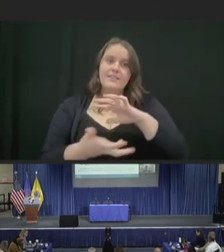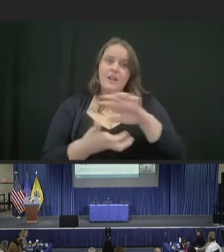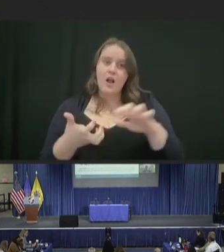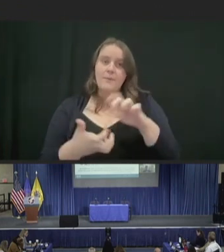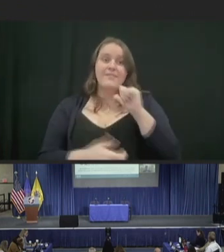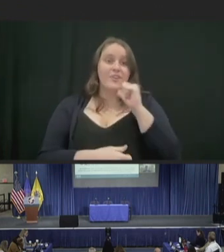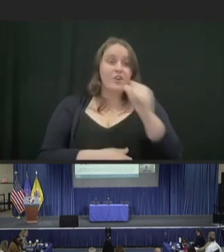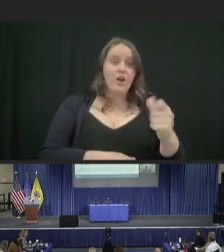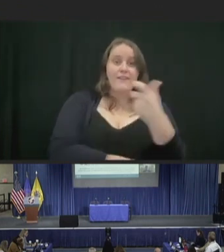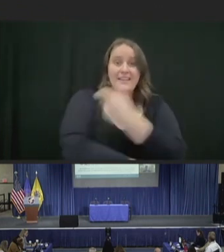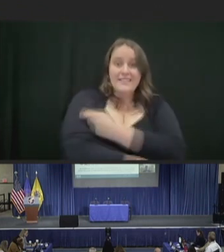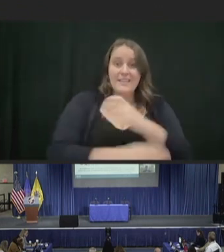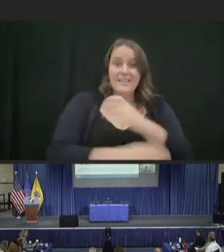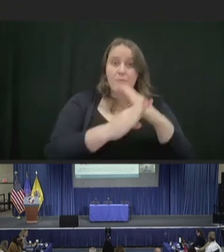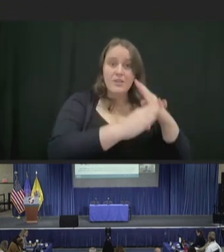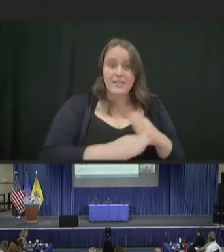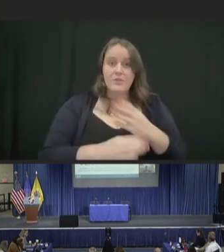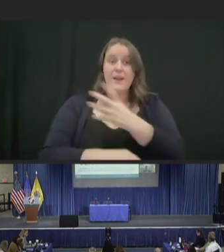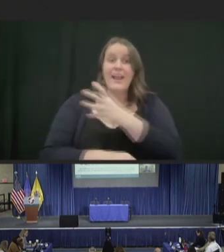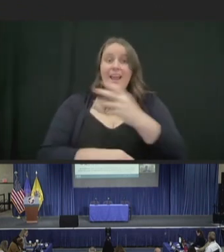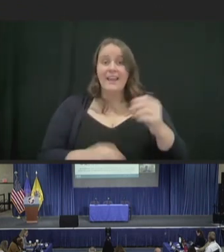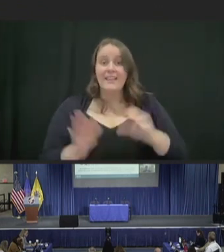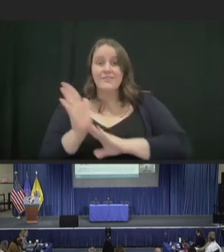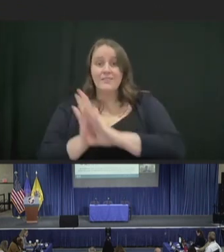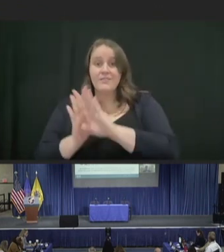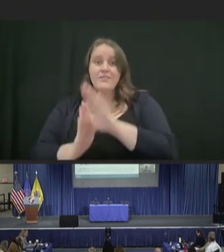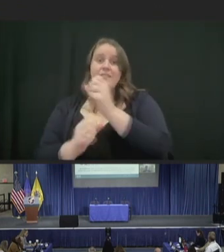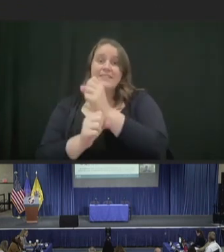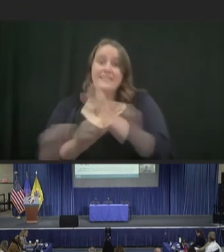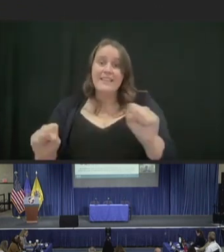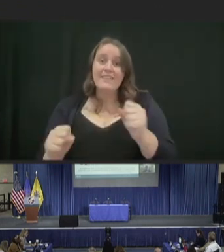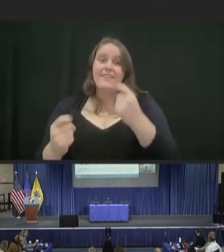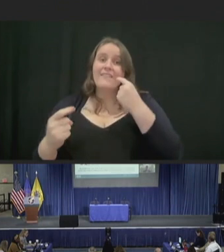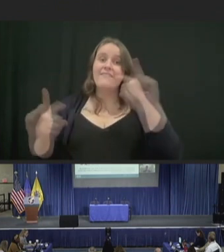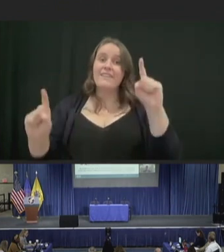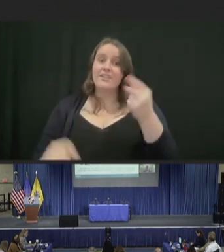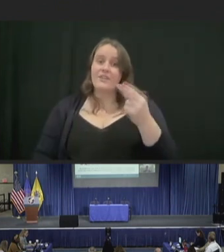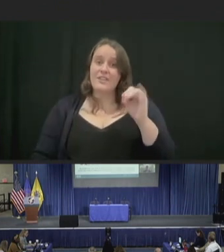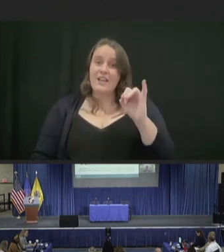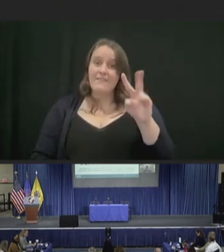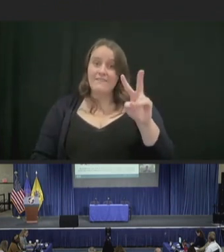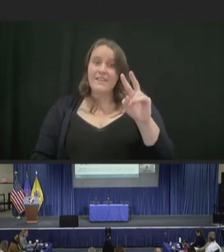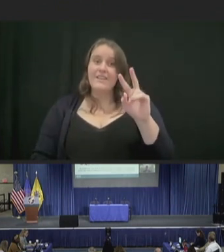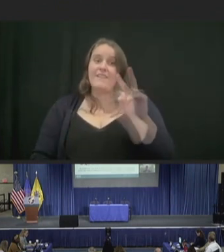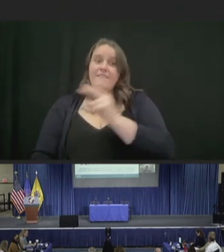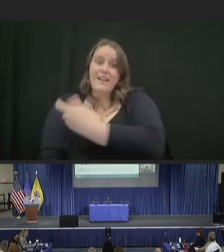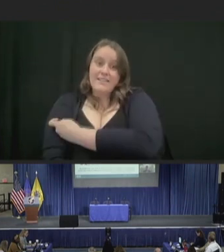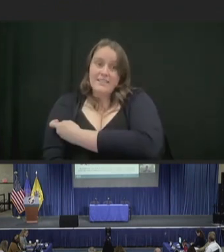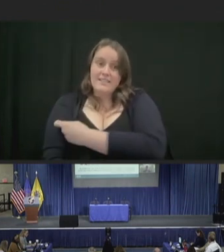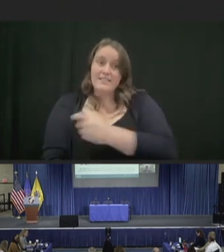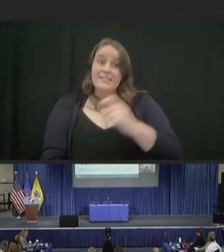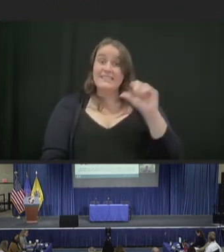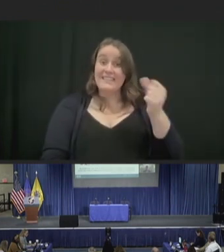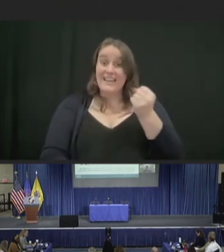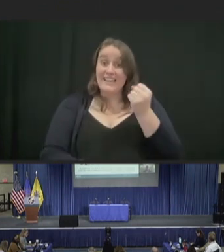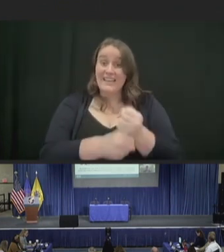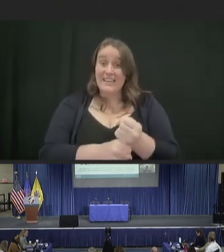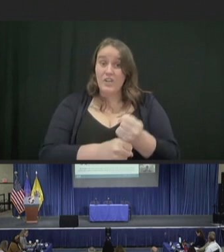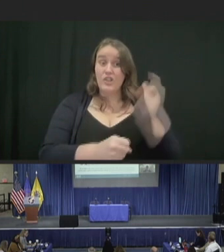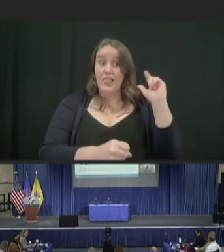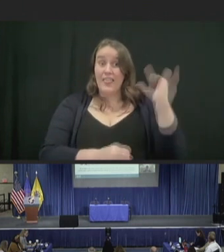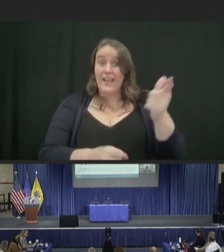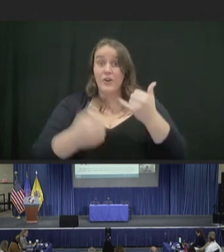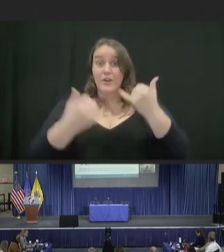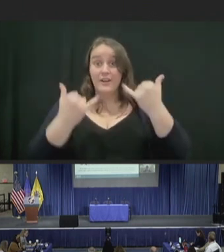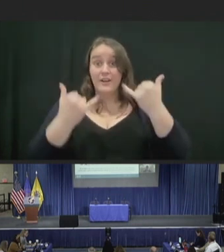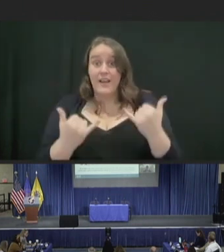and the development of a safe and effective HIV vaccine. 10 years later, this summer at the International AIDS